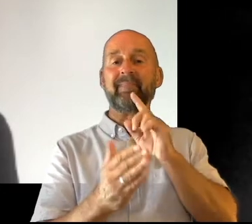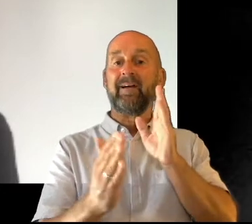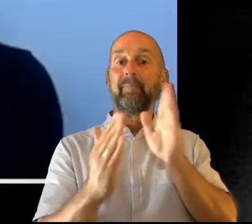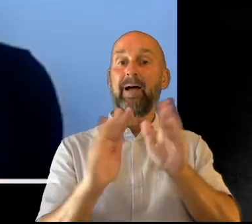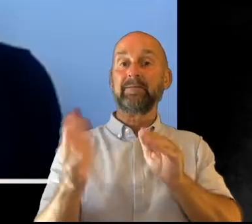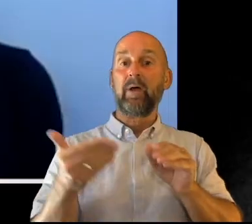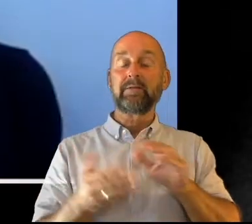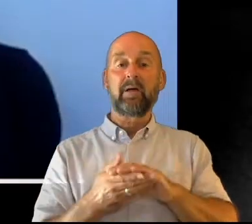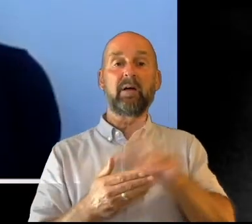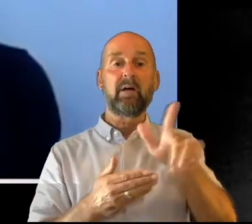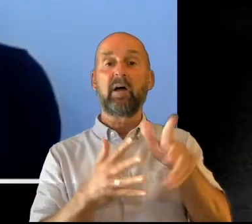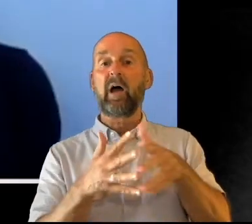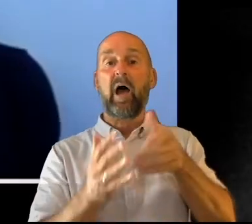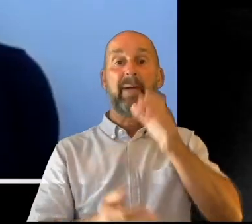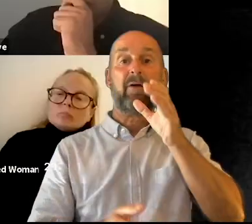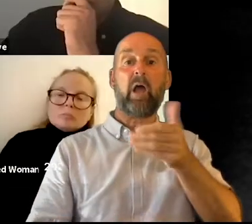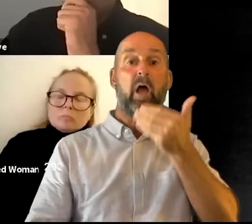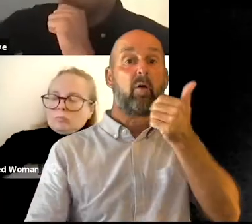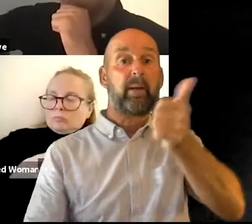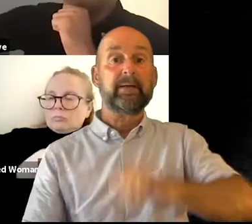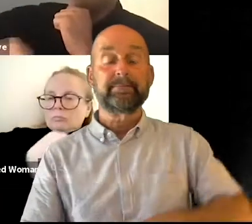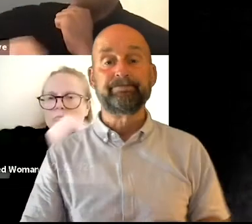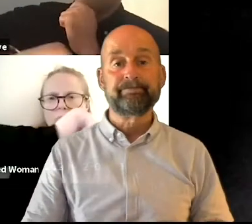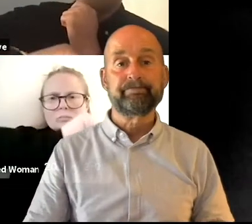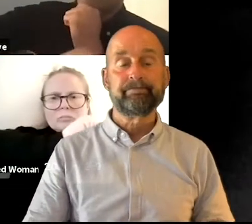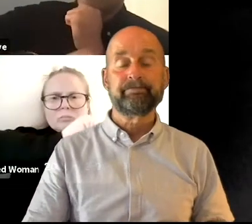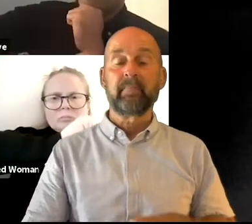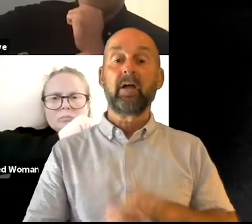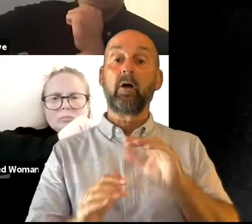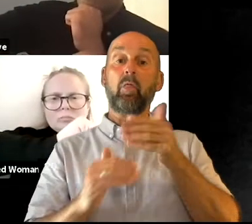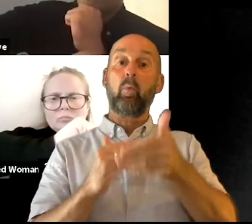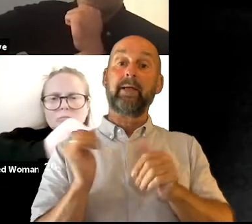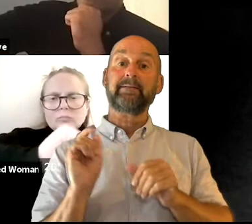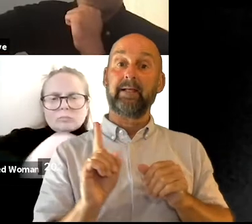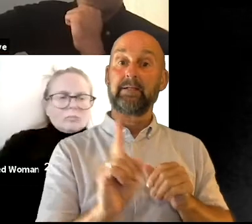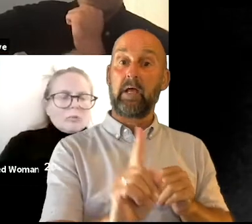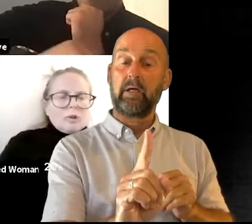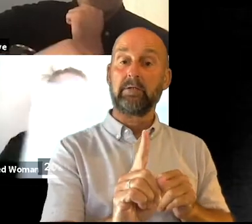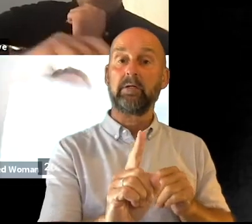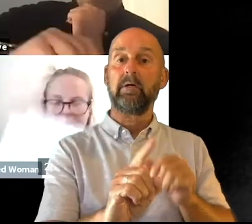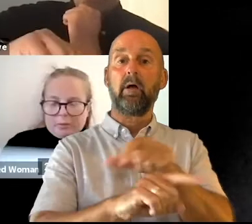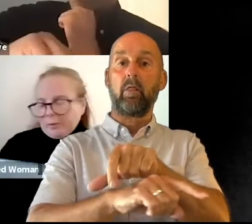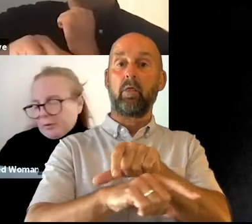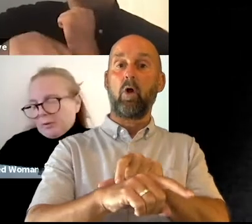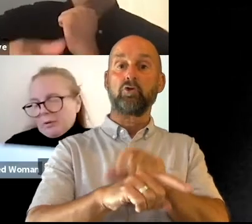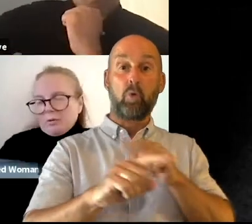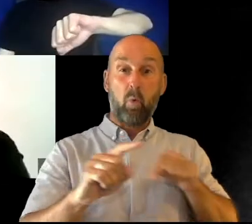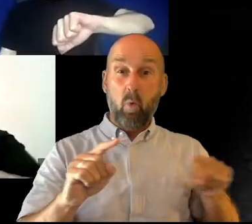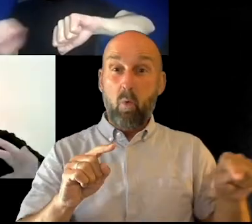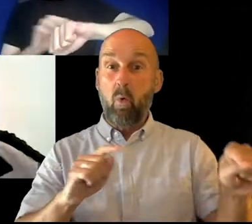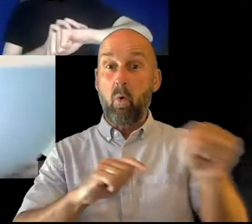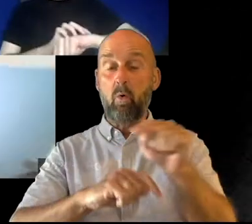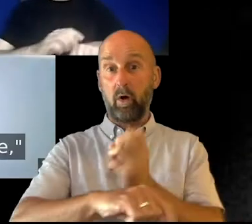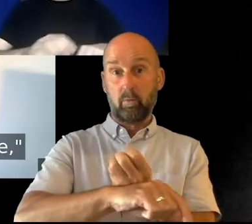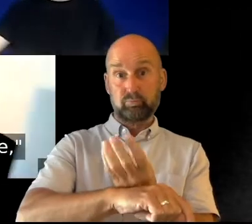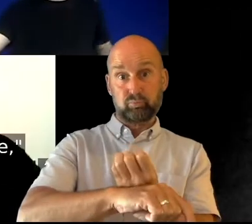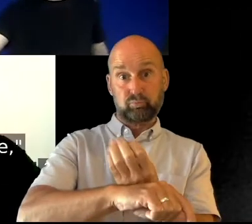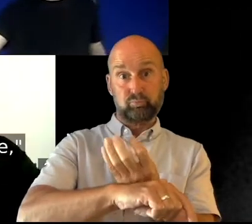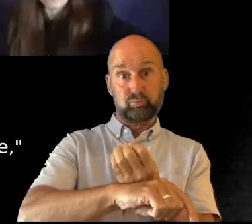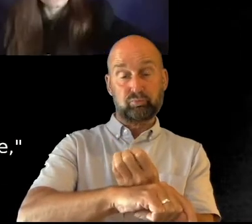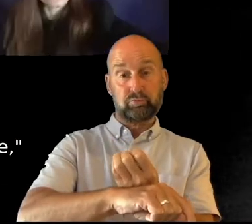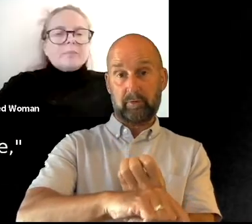waiter. Americano, please, Squire. As the waiter heads inside, the smartwatch on the wrist of every person vibrates and sends